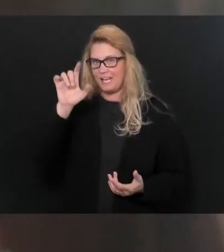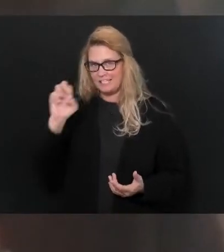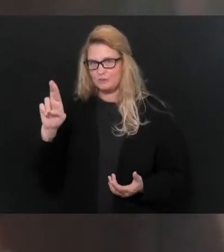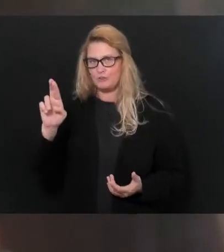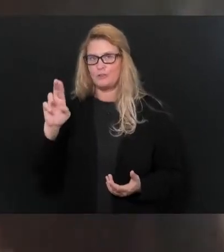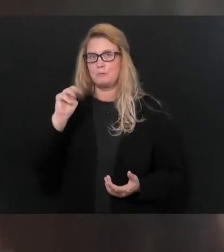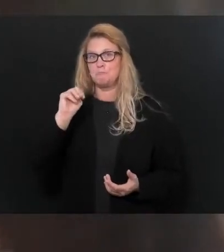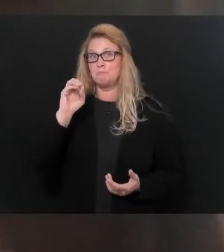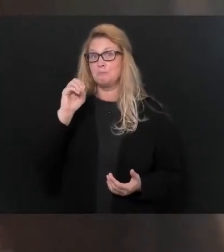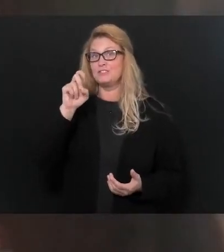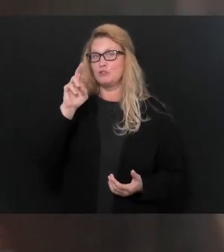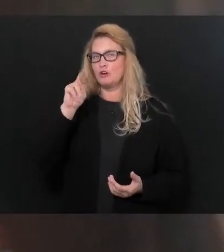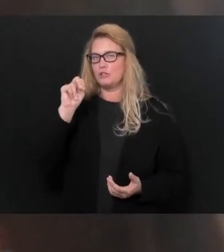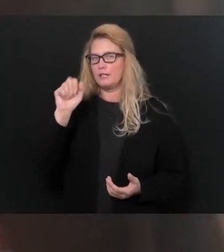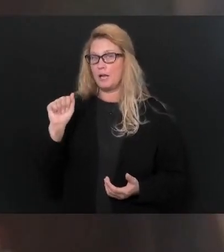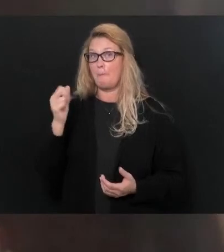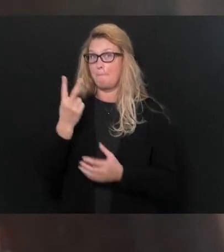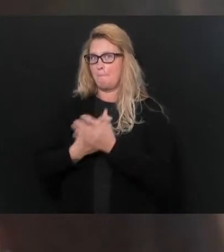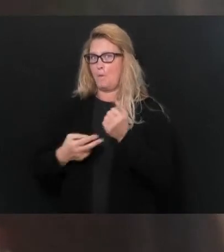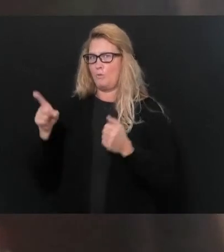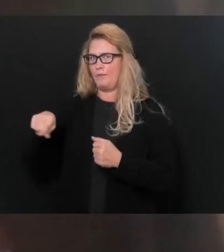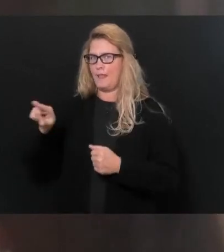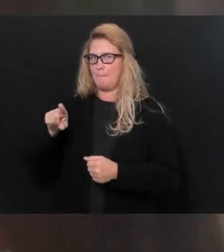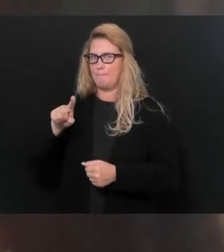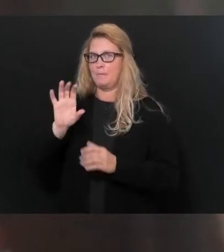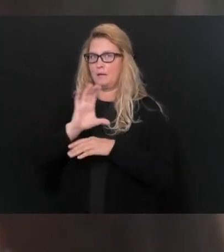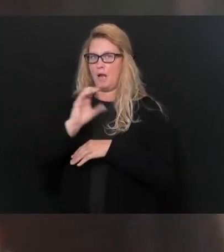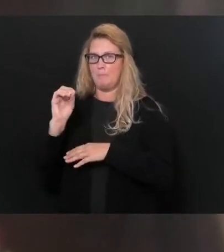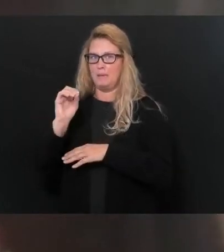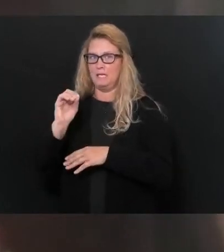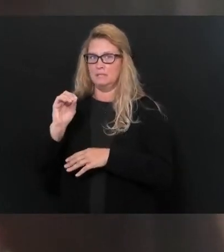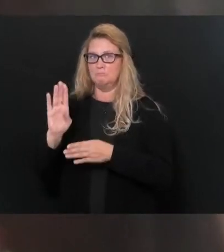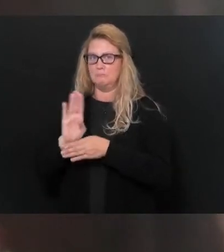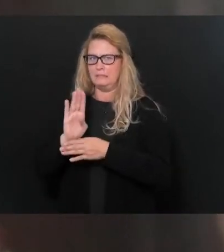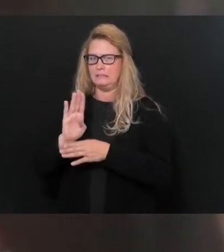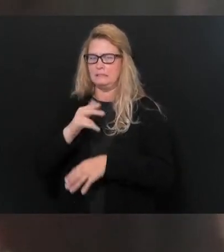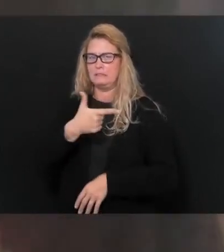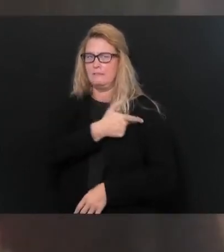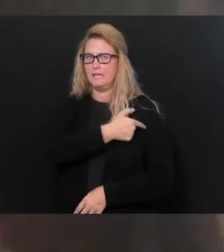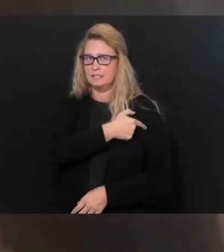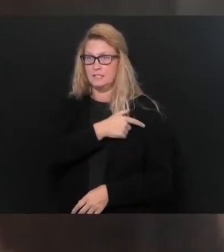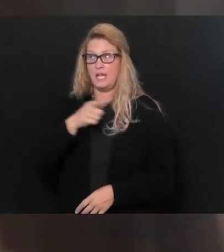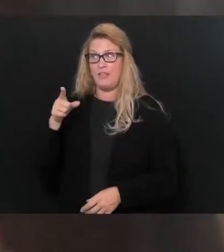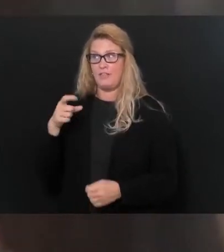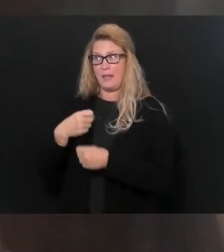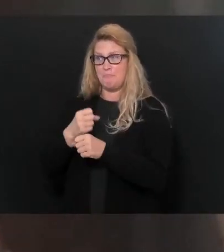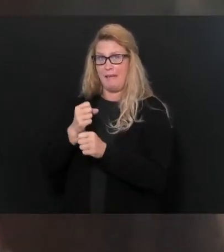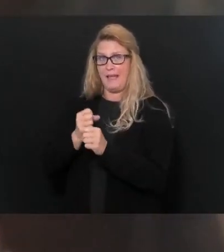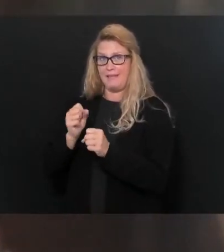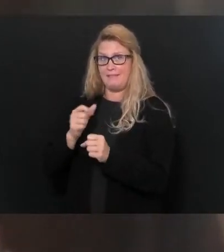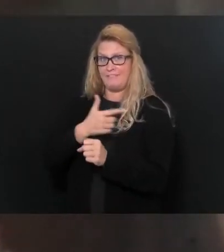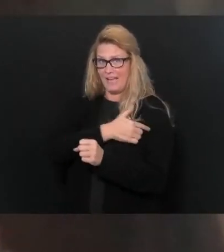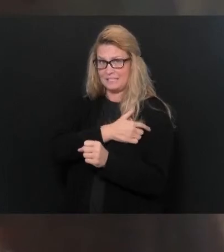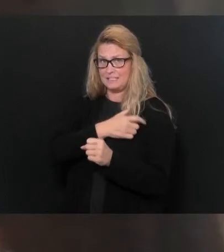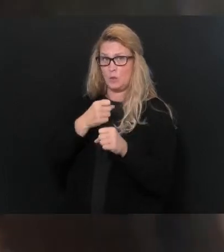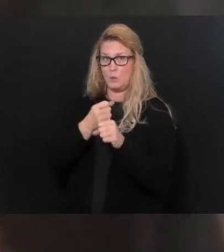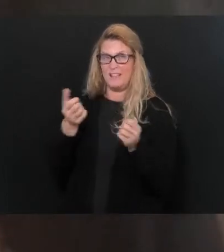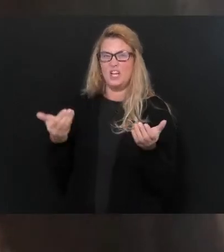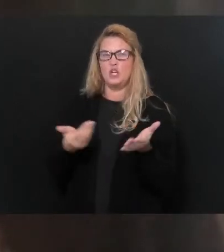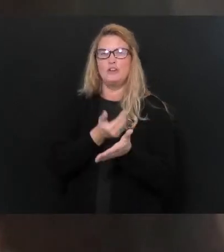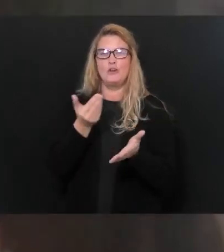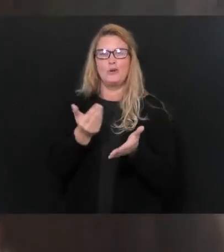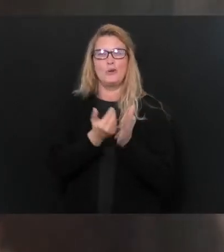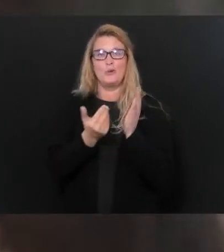the Moderna vaccine, these vaccines are made with a newer technology that allows us